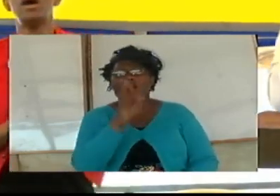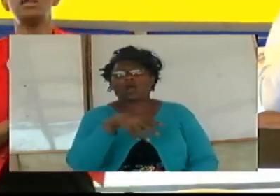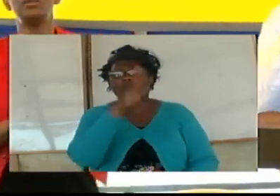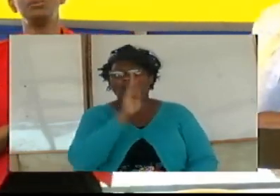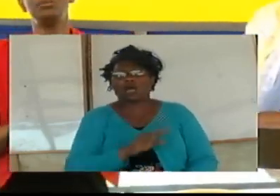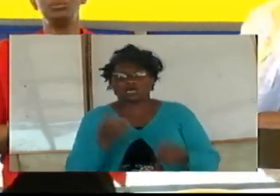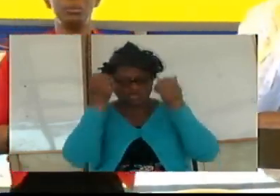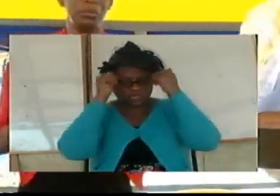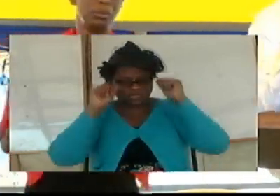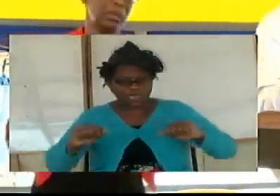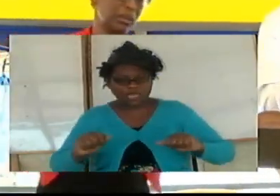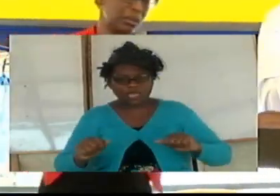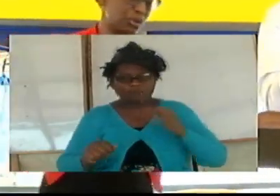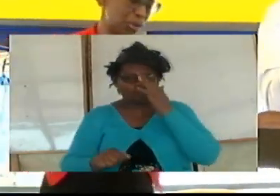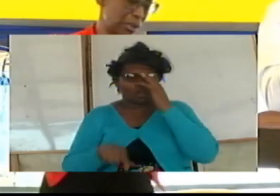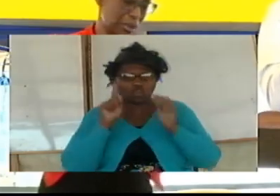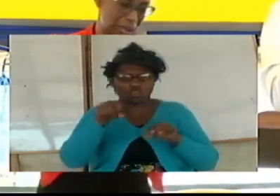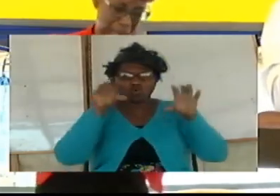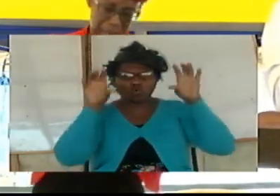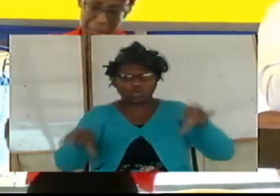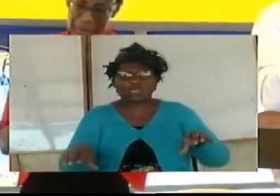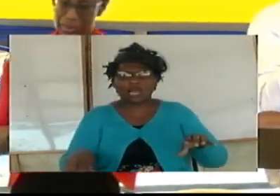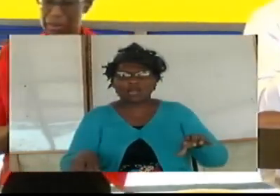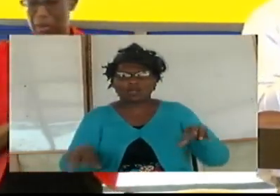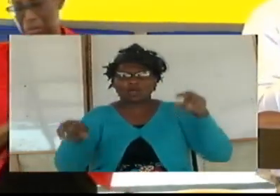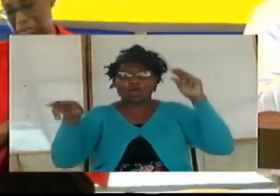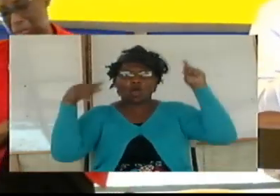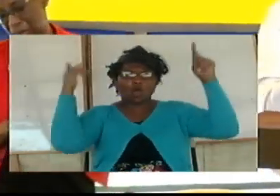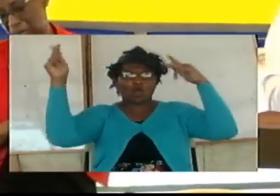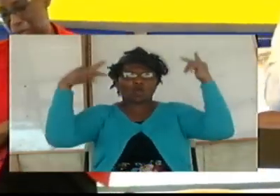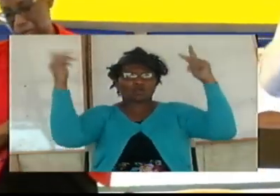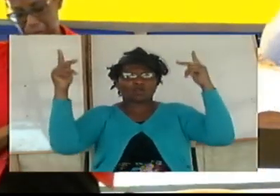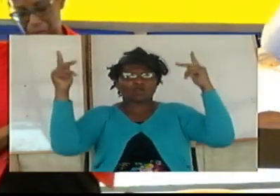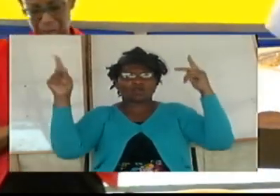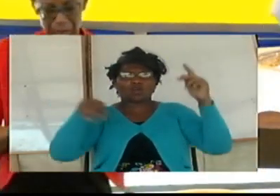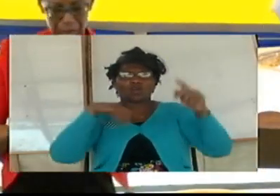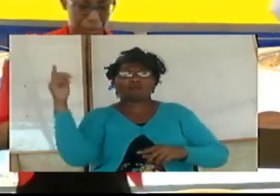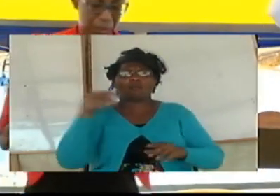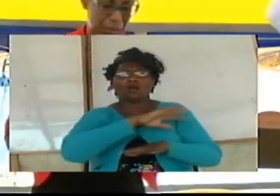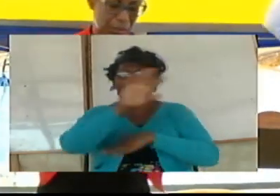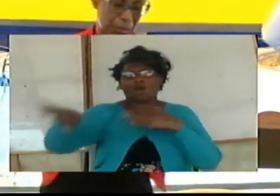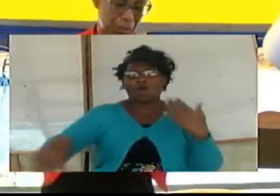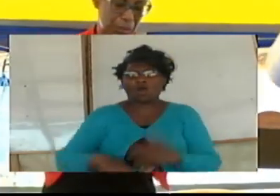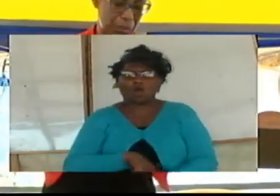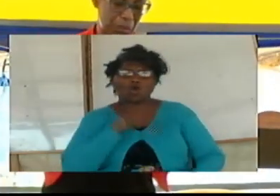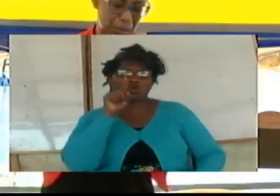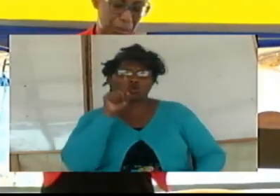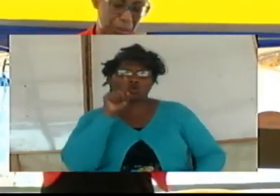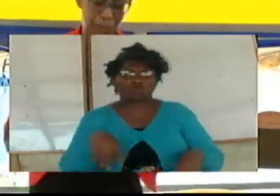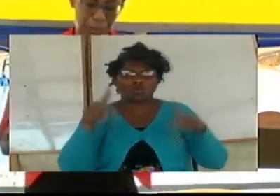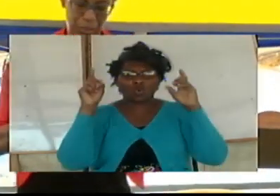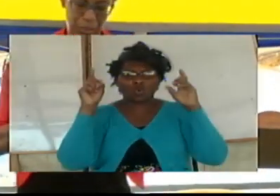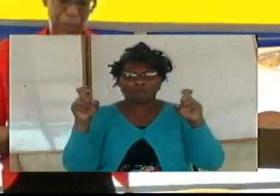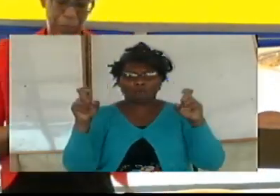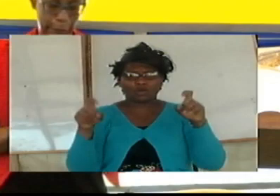overcome. All you've got to do is believe. The Bible says all you've got to do is just believe.